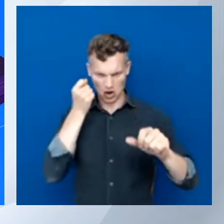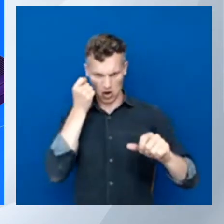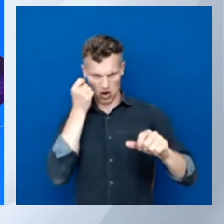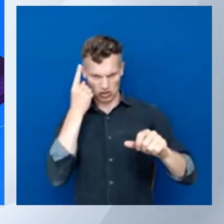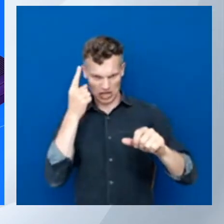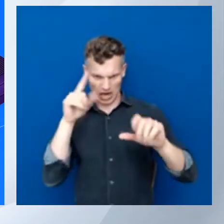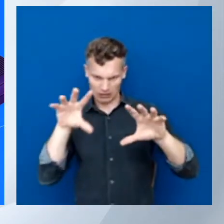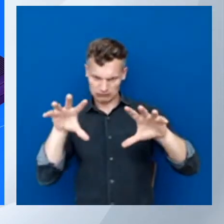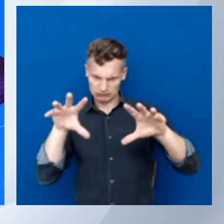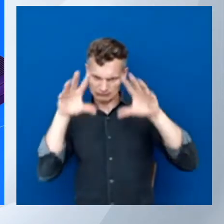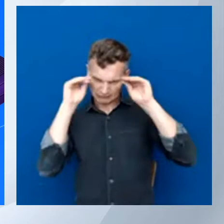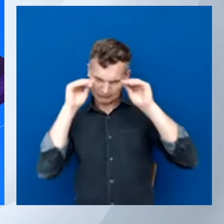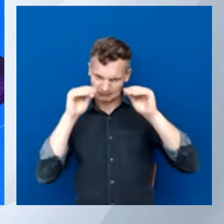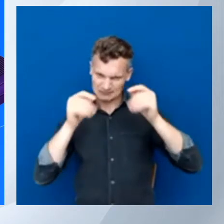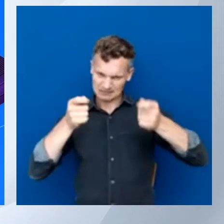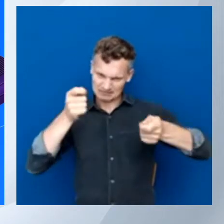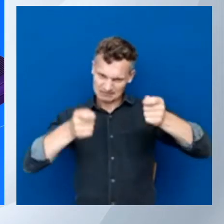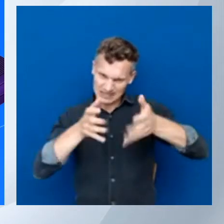model.